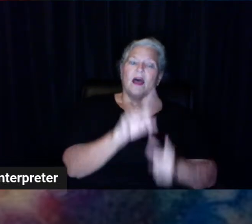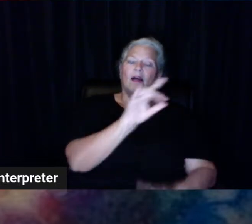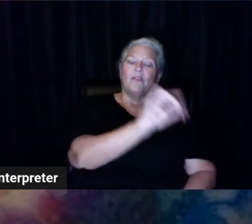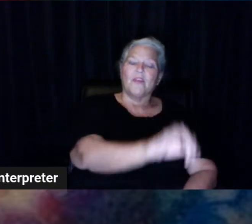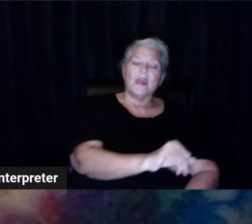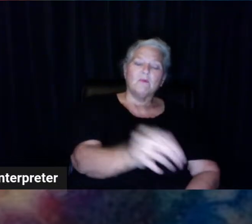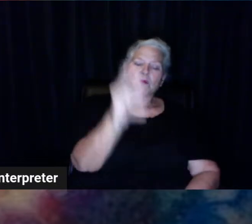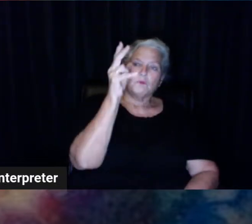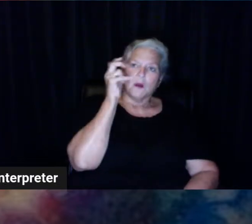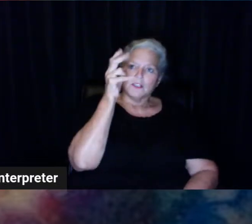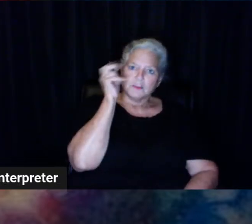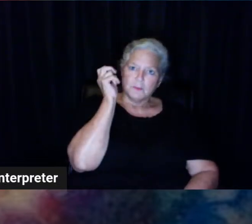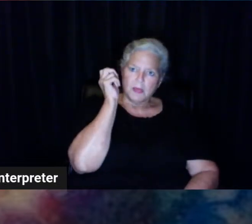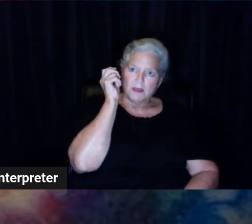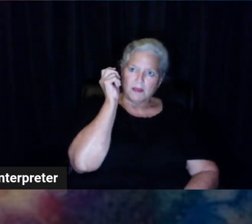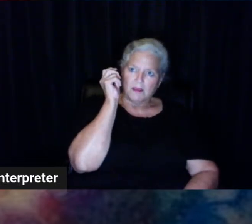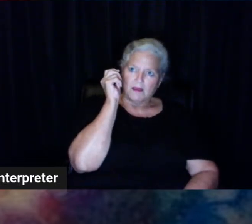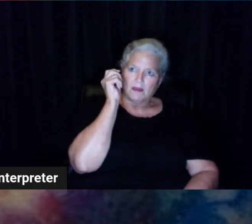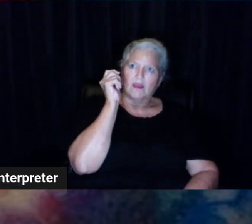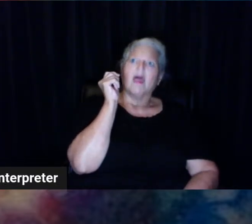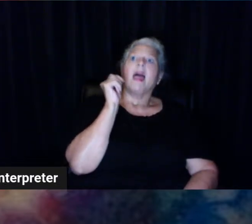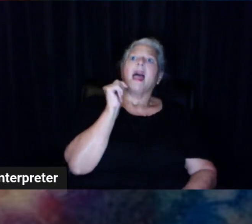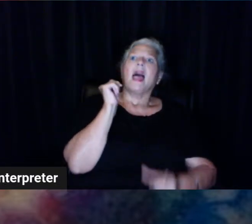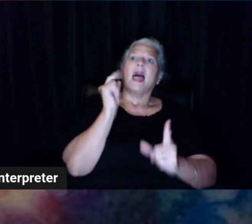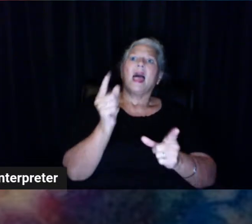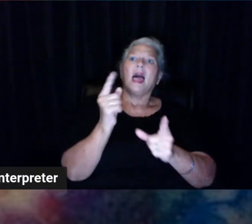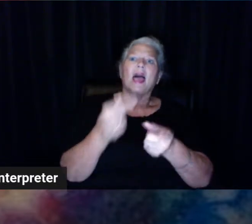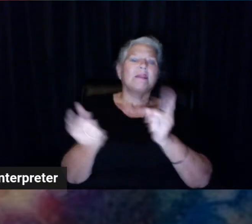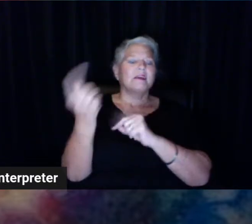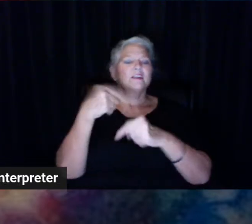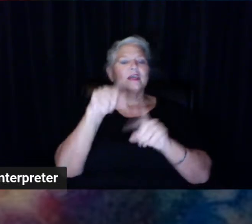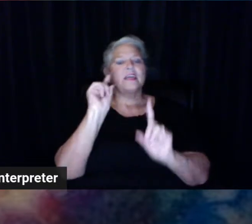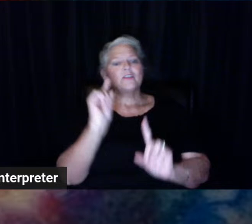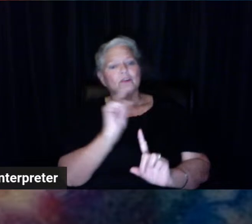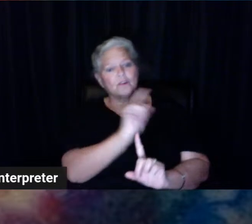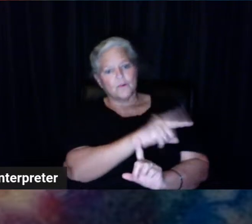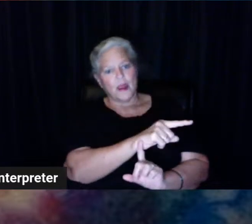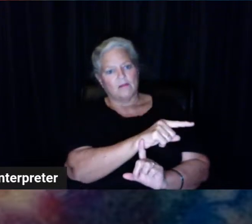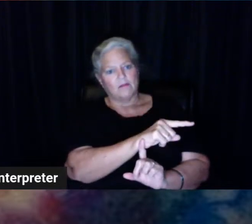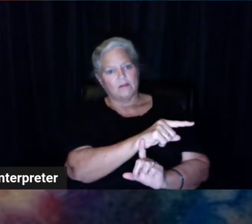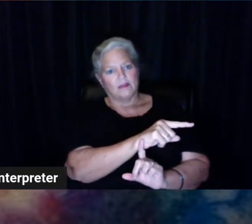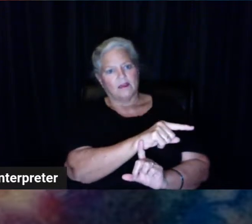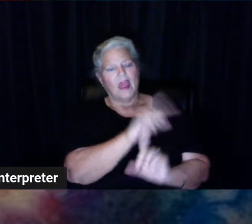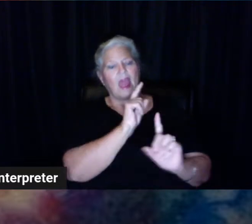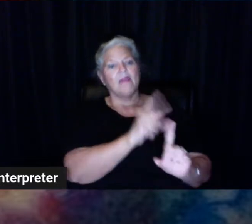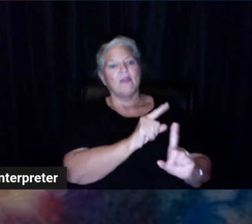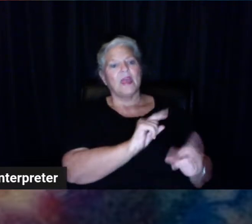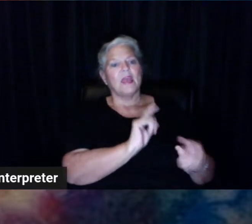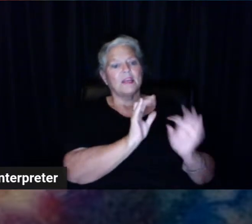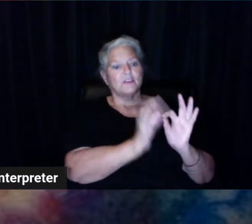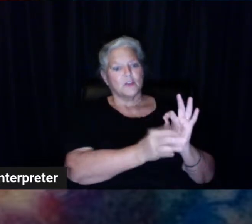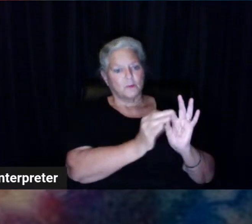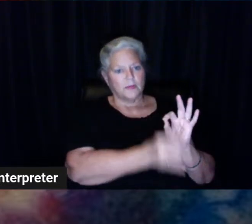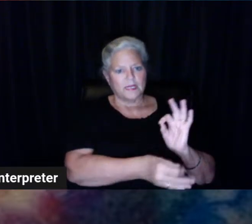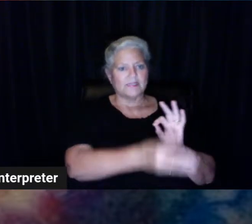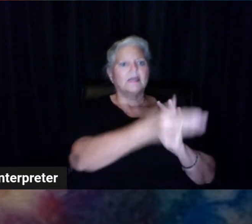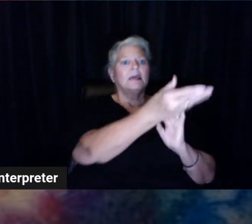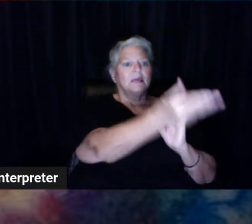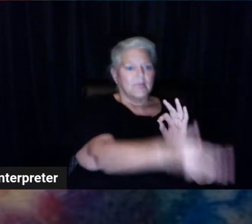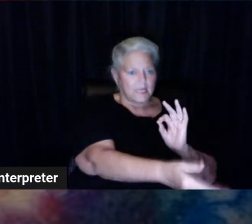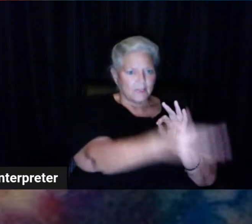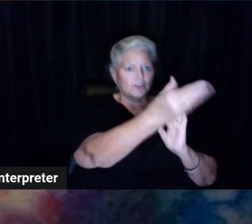then they will watch me, and then they turn around and they interpret